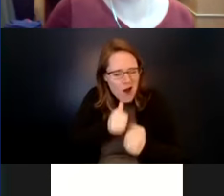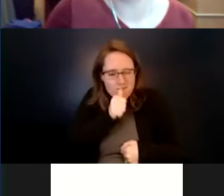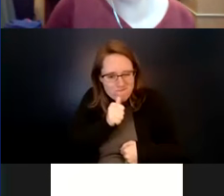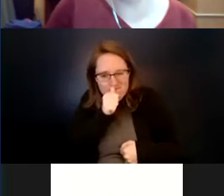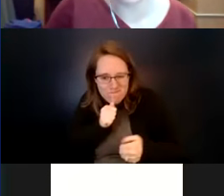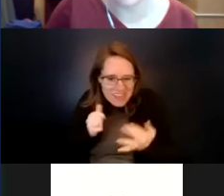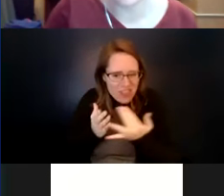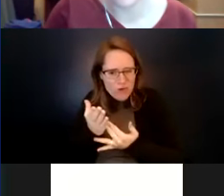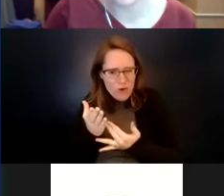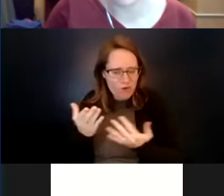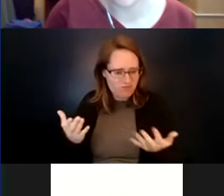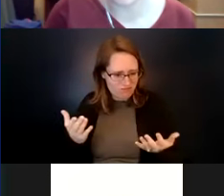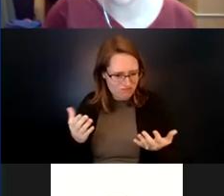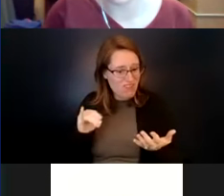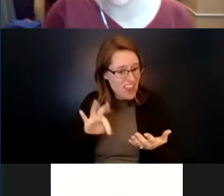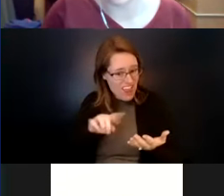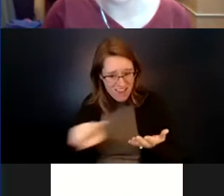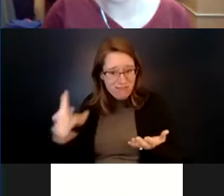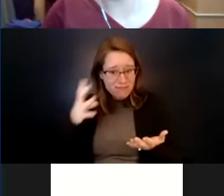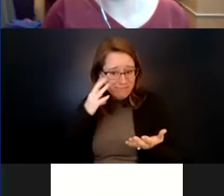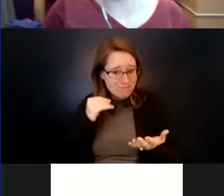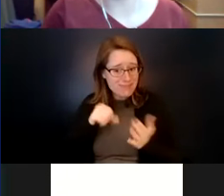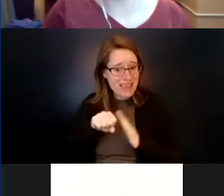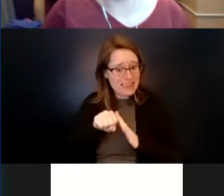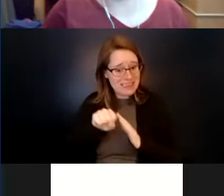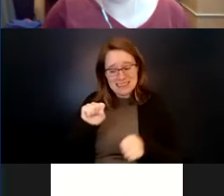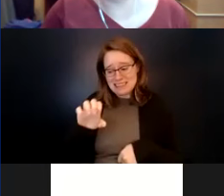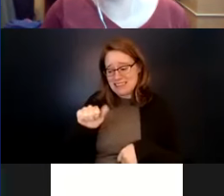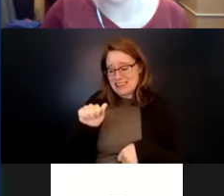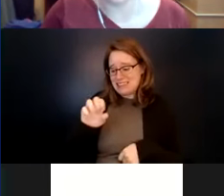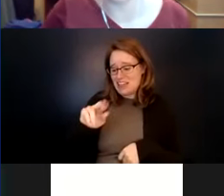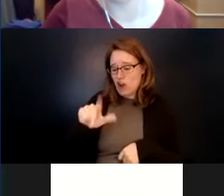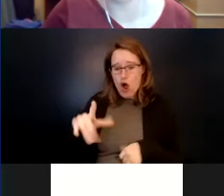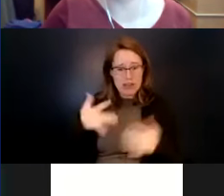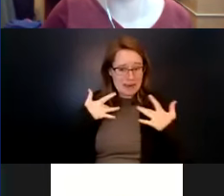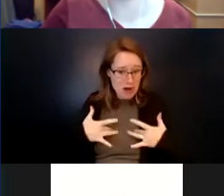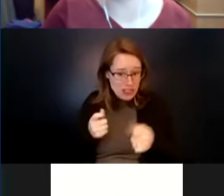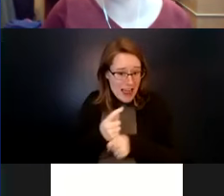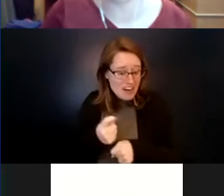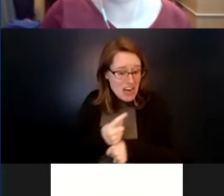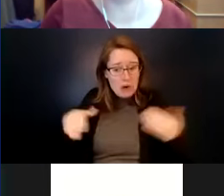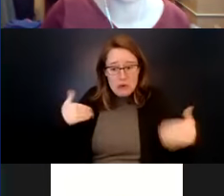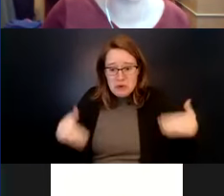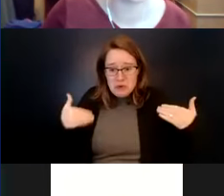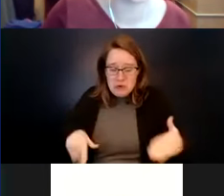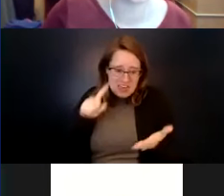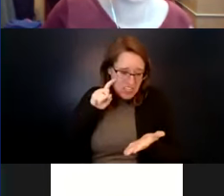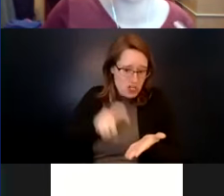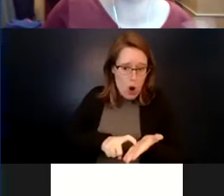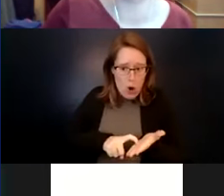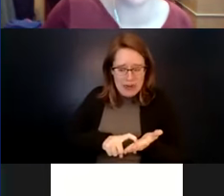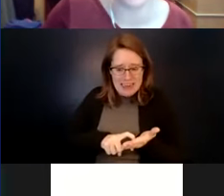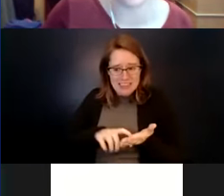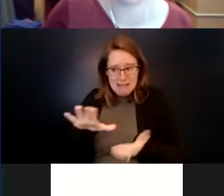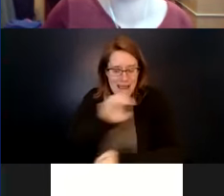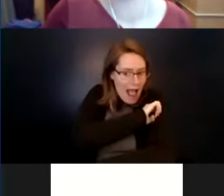through? If you deal with seasonal depression every year, you really start to notice here the changes in your energy and